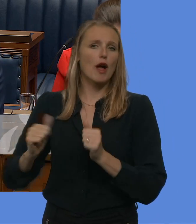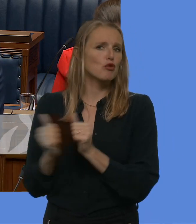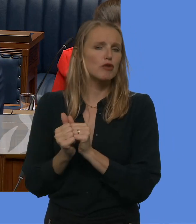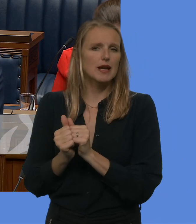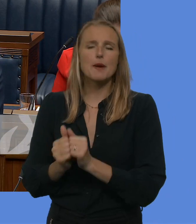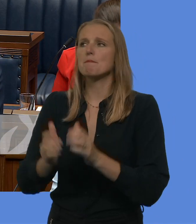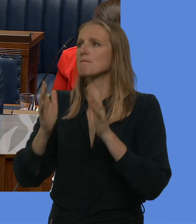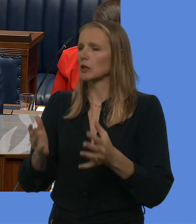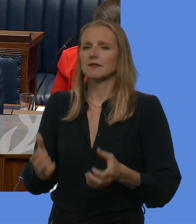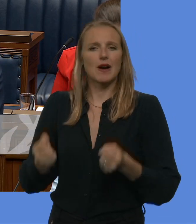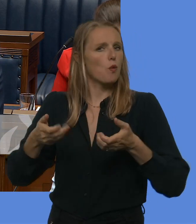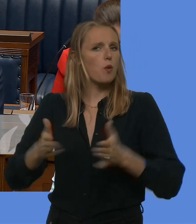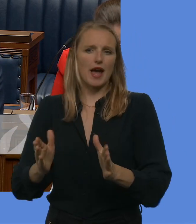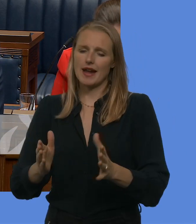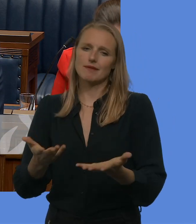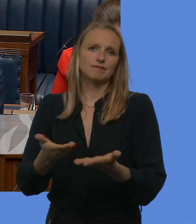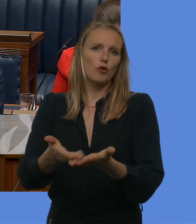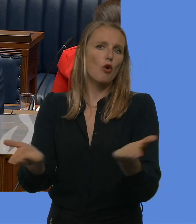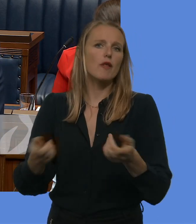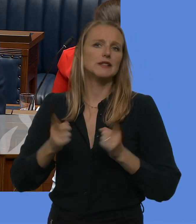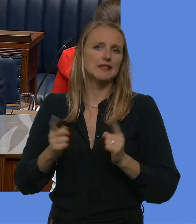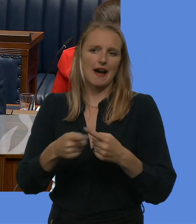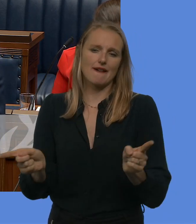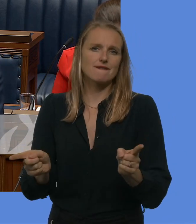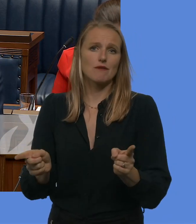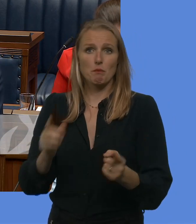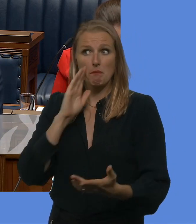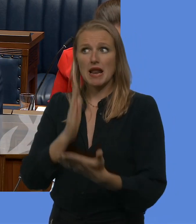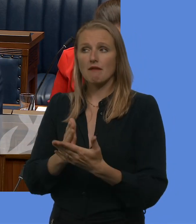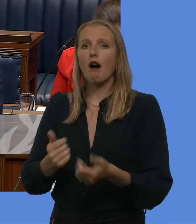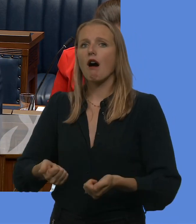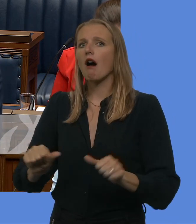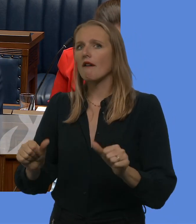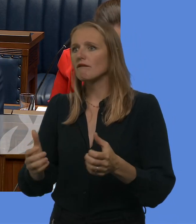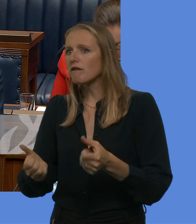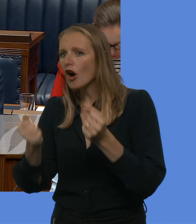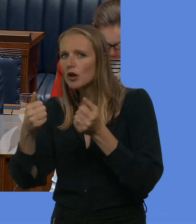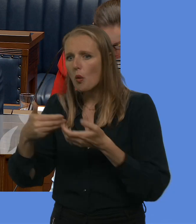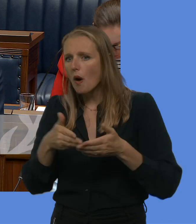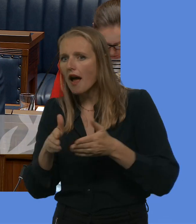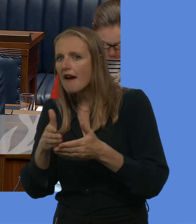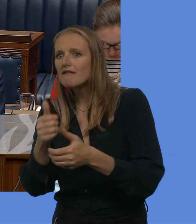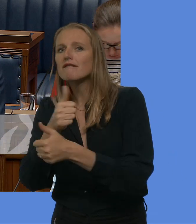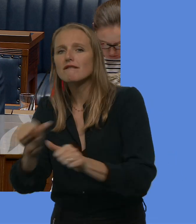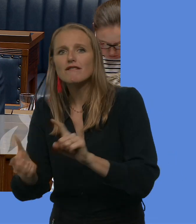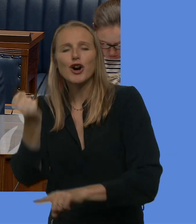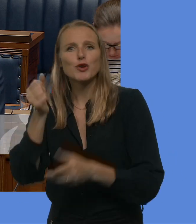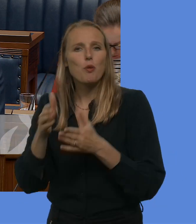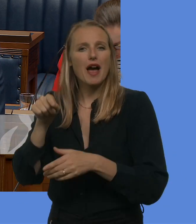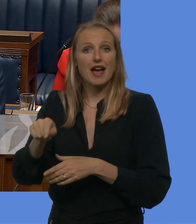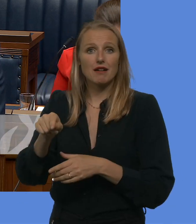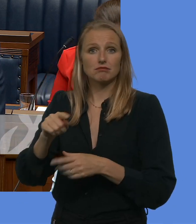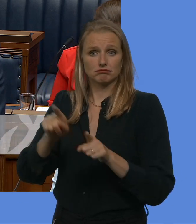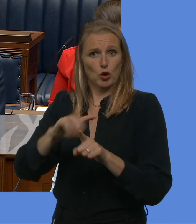find a resolution to this issue, and we believe there is now a pathway to do that, and the unions